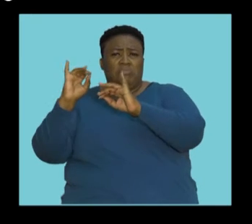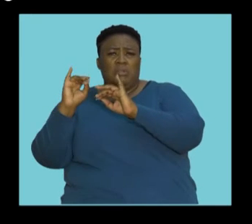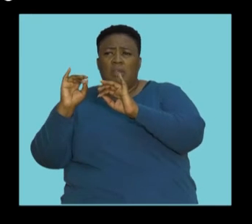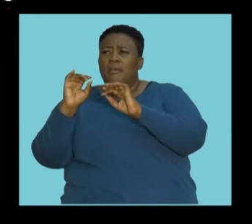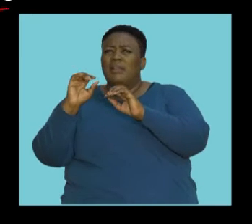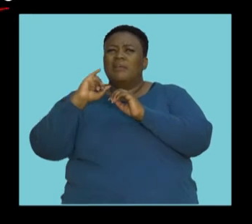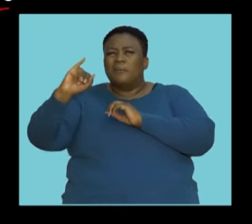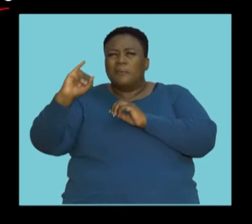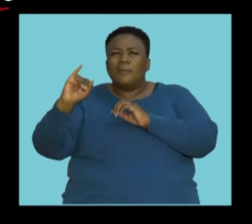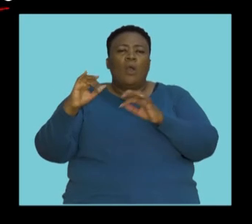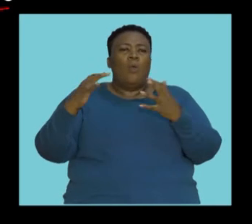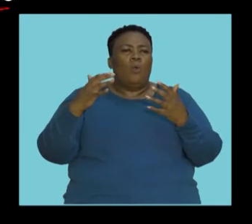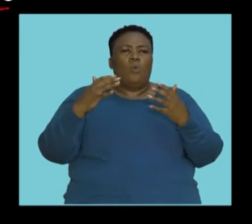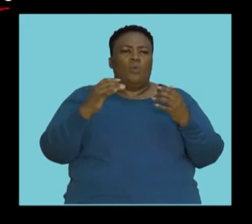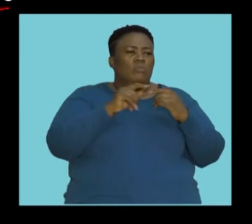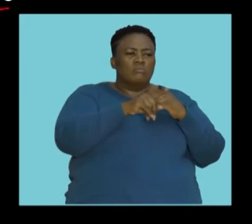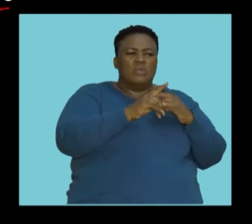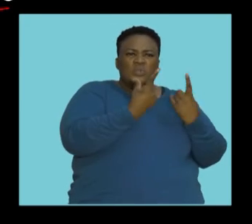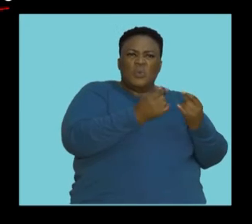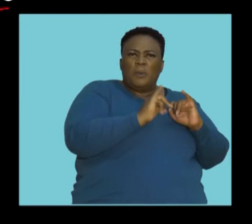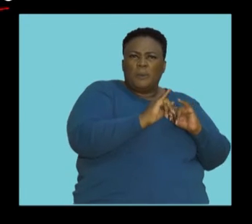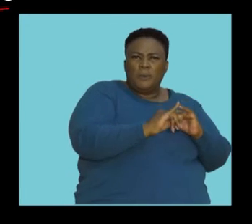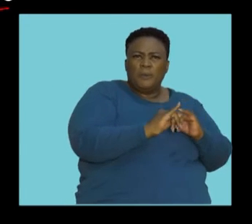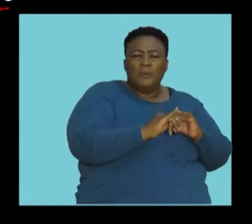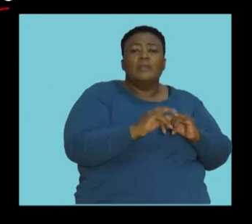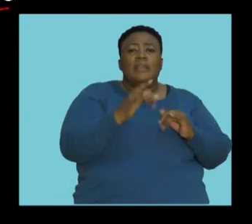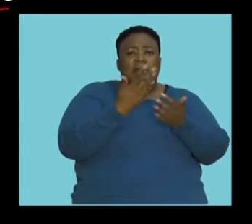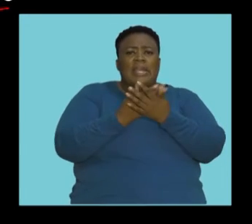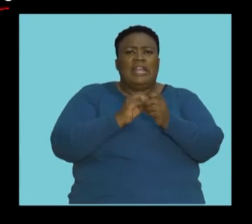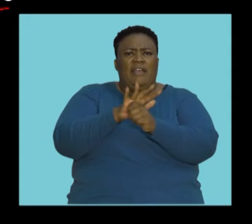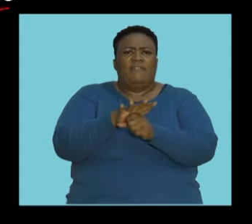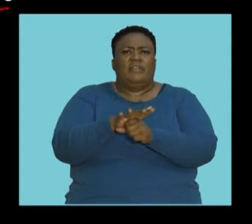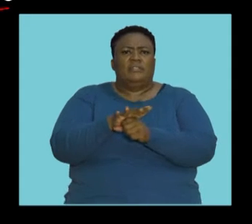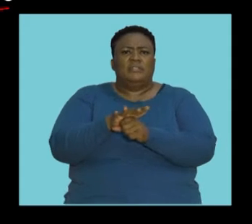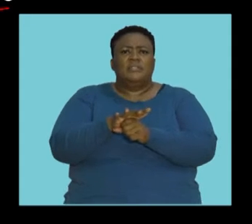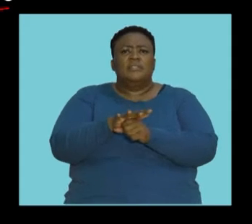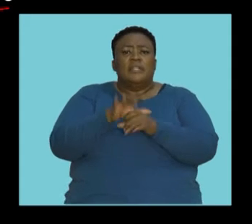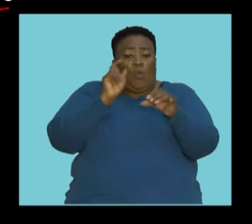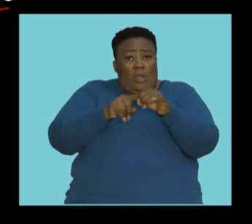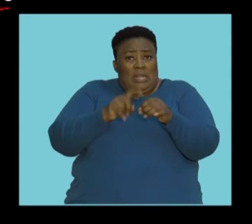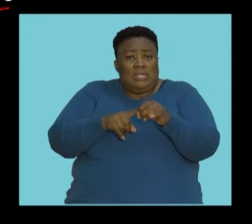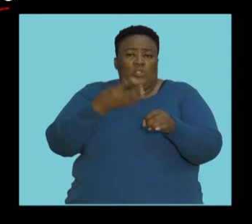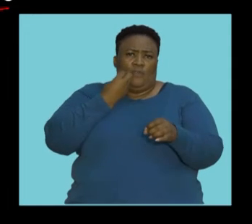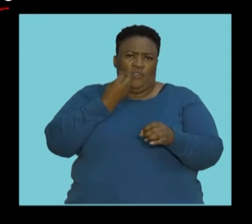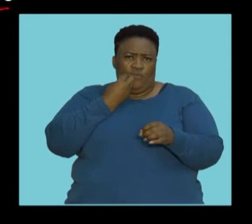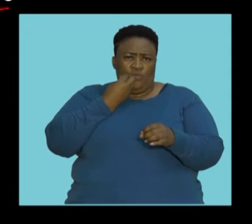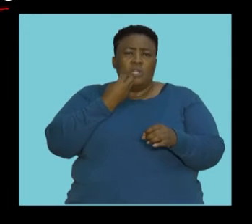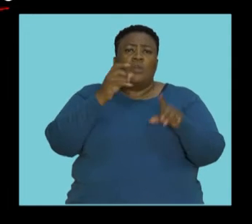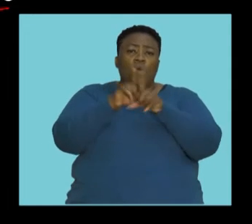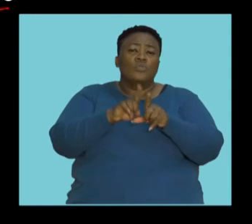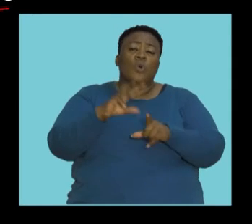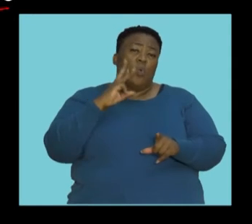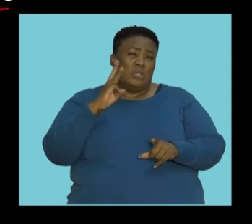soil, crops, and livestock. Water is essential for food production, and if it's wasted